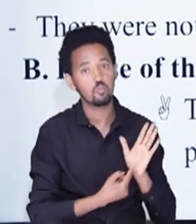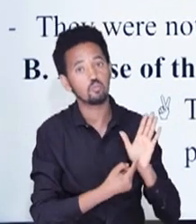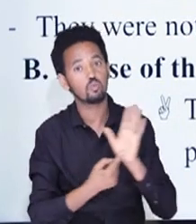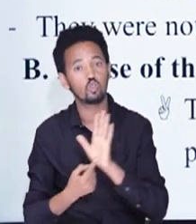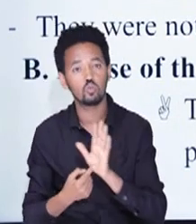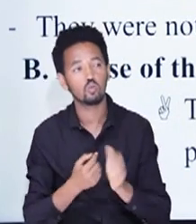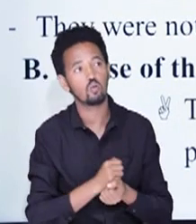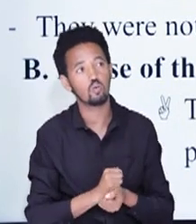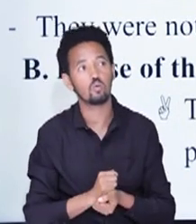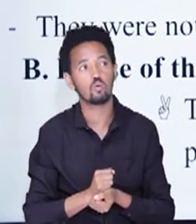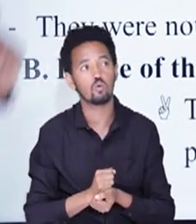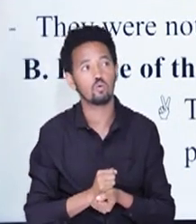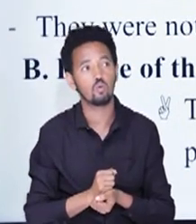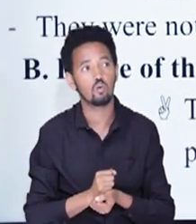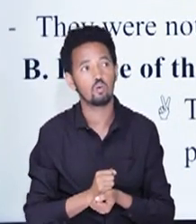bishop.